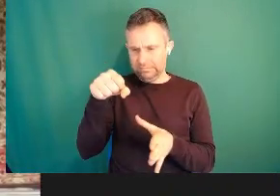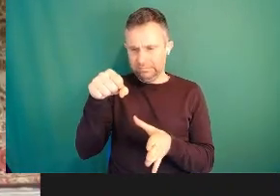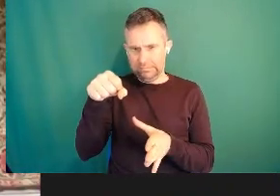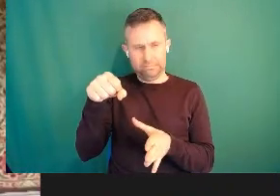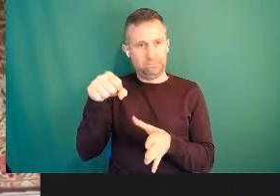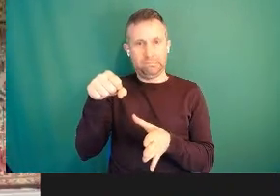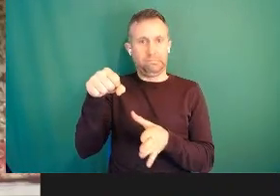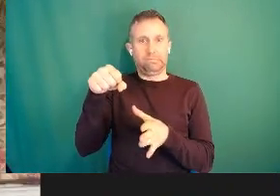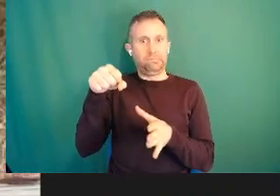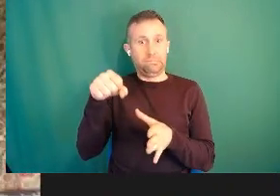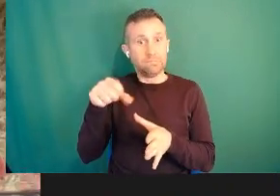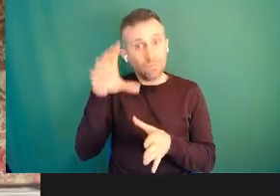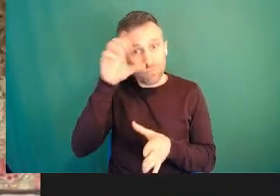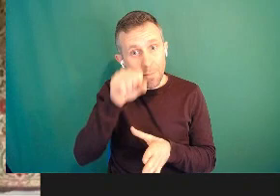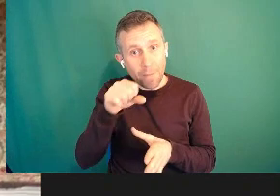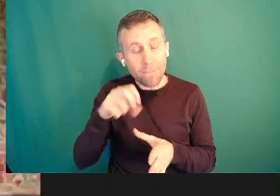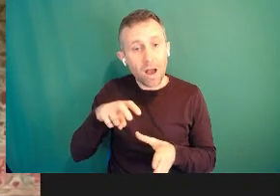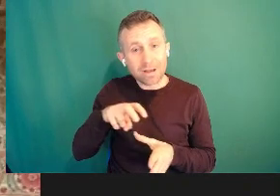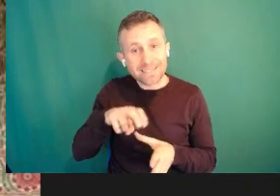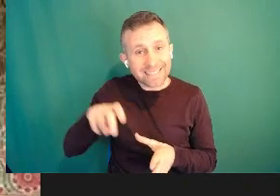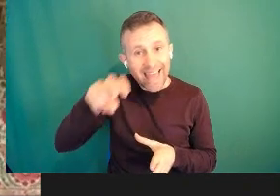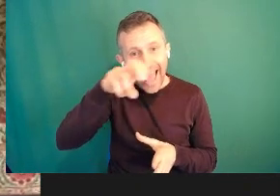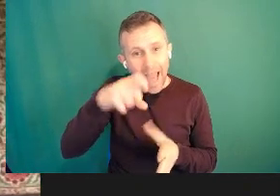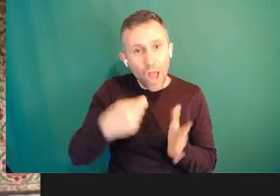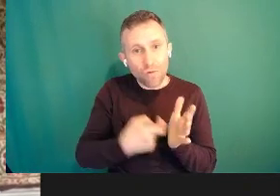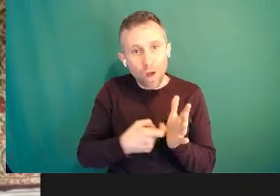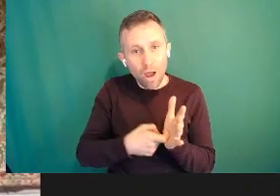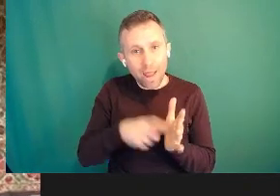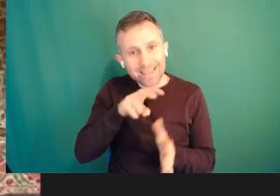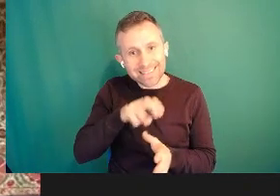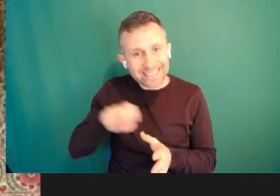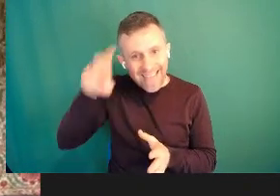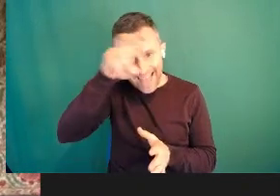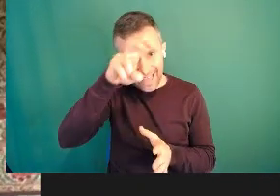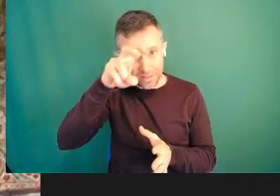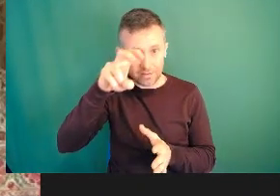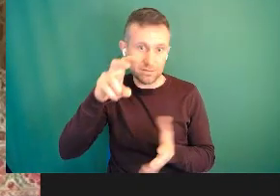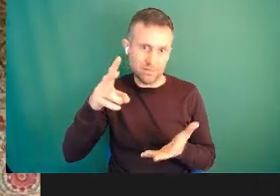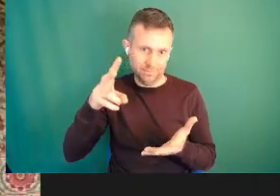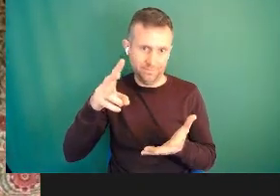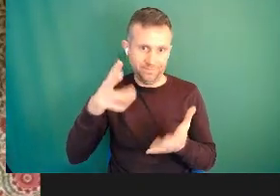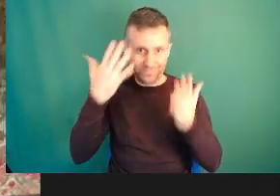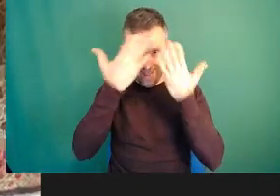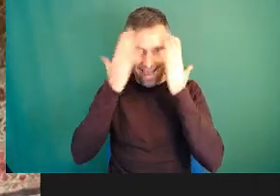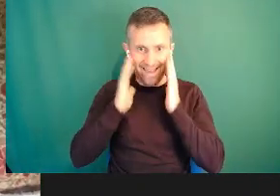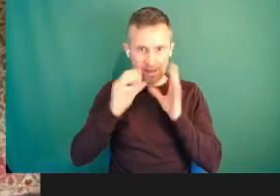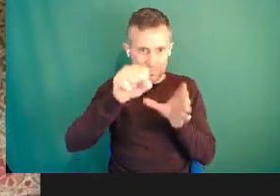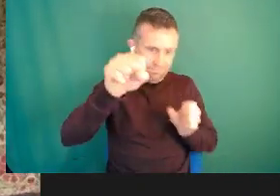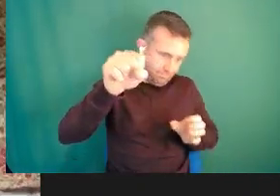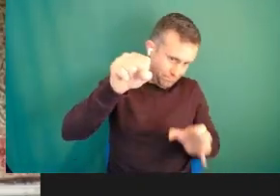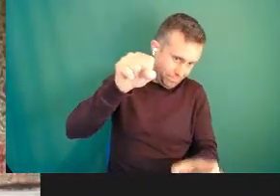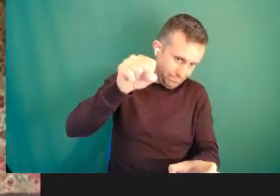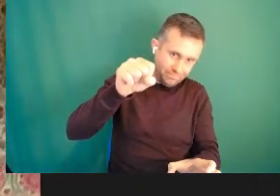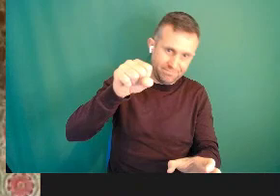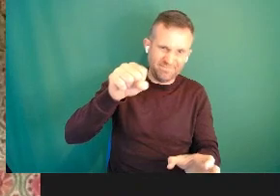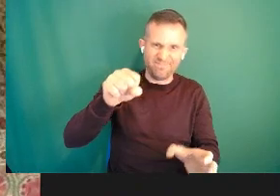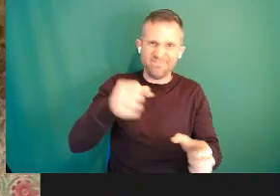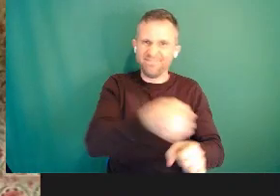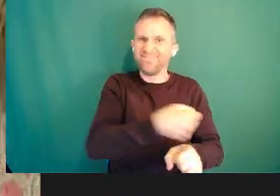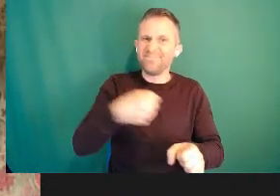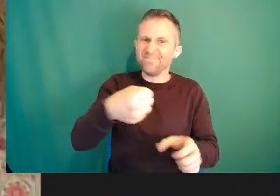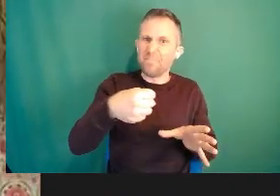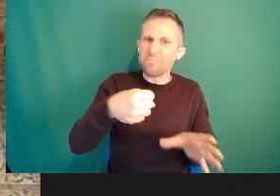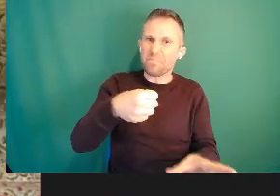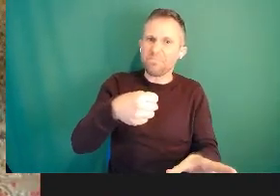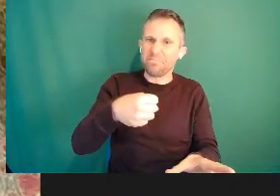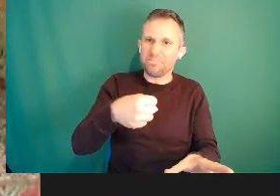ago, they're called the Riley Stairs, and supposedly the head was stored under the staircase for a little while. But eventually it was put